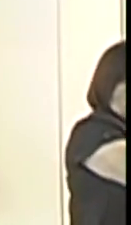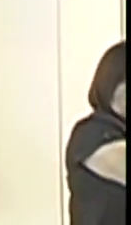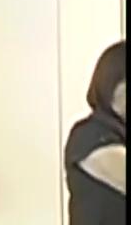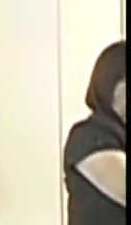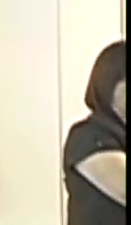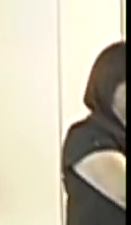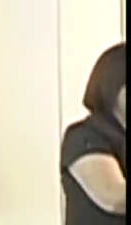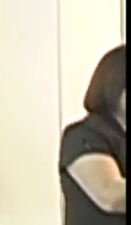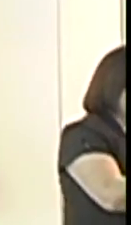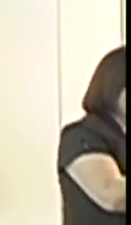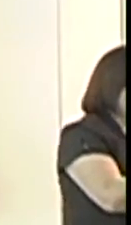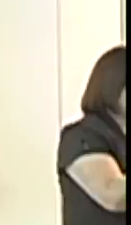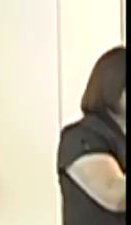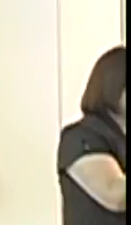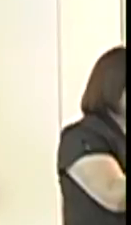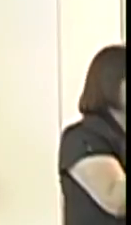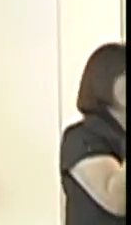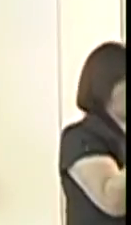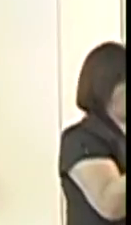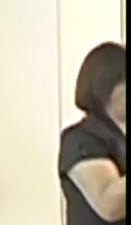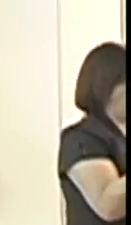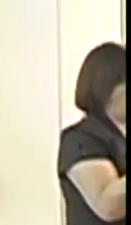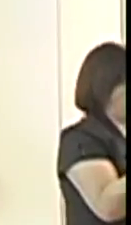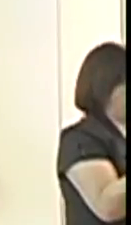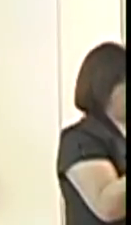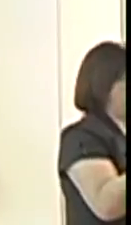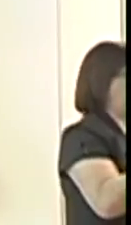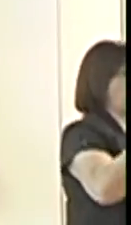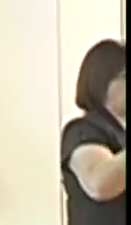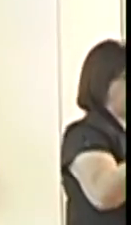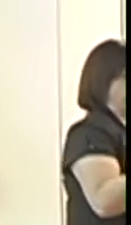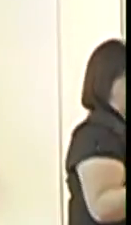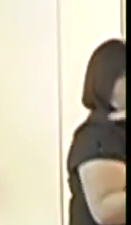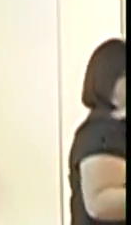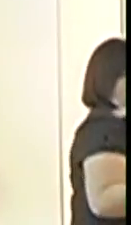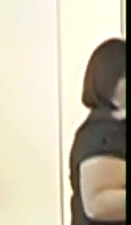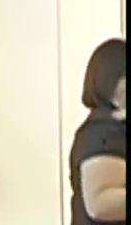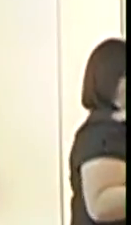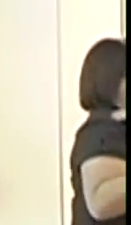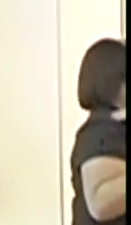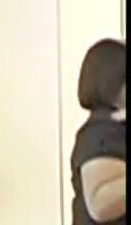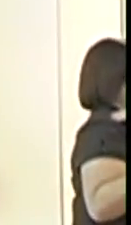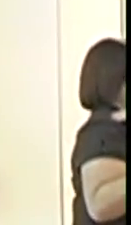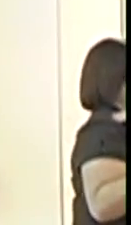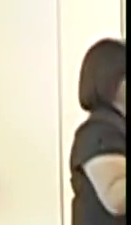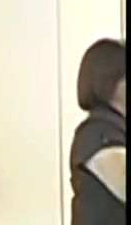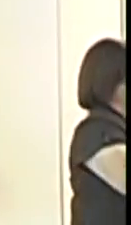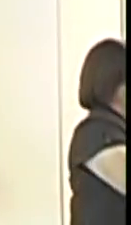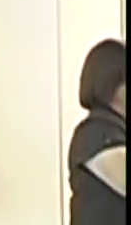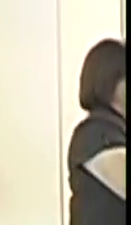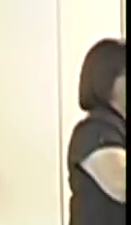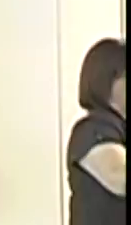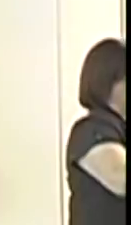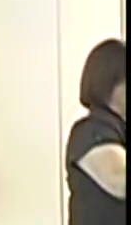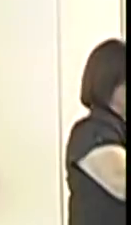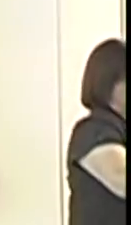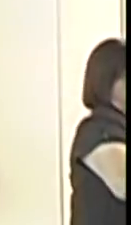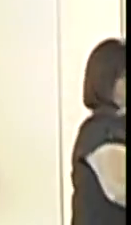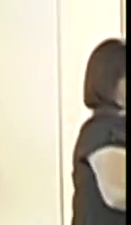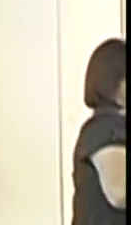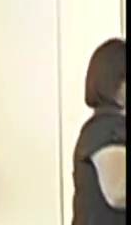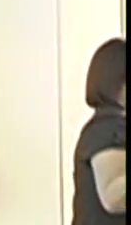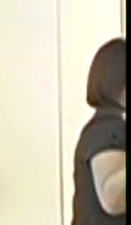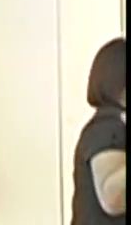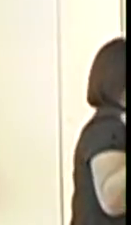knuckles. There's some evidence for control of the third, that is the shoulder. The overall error pattern is one of proximalization, which